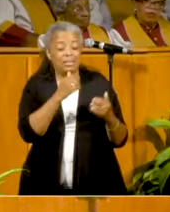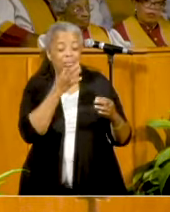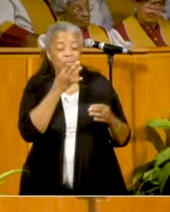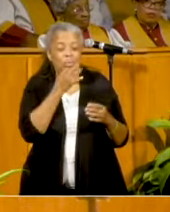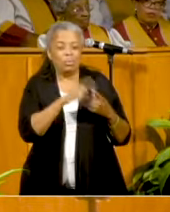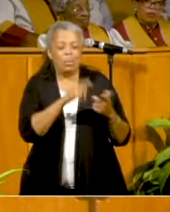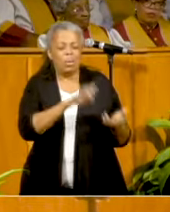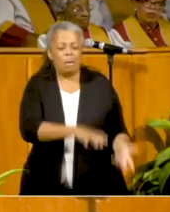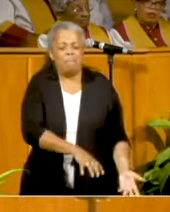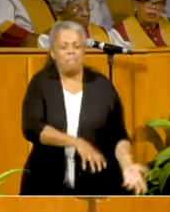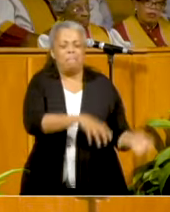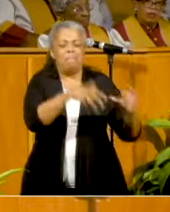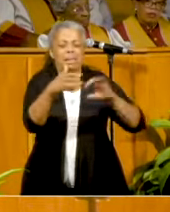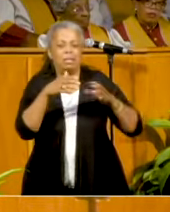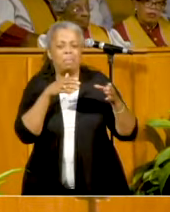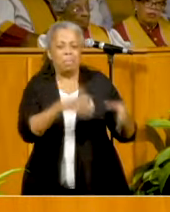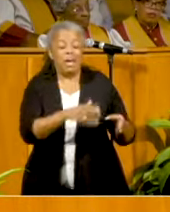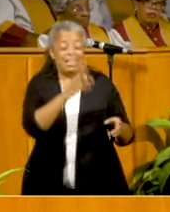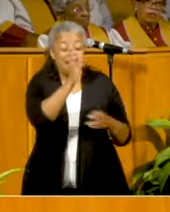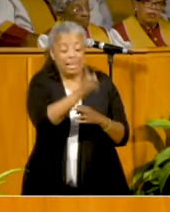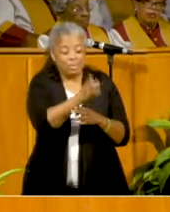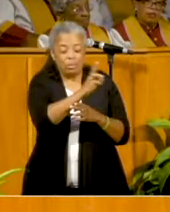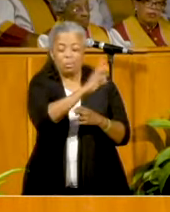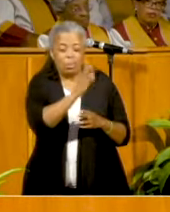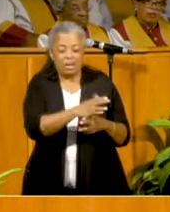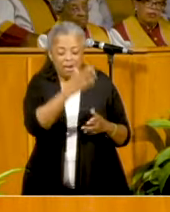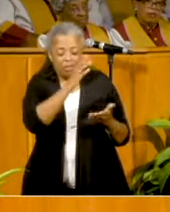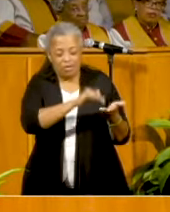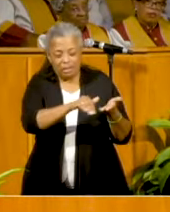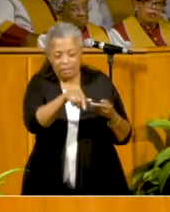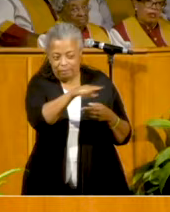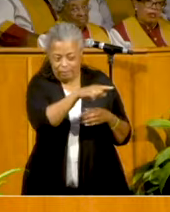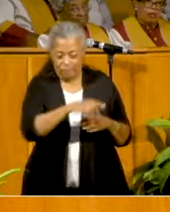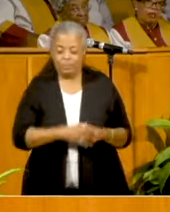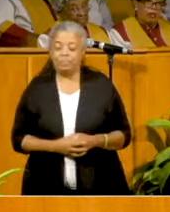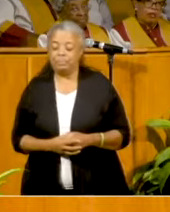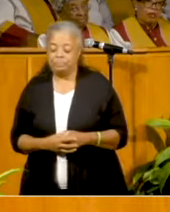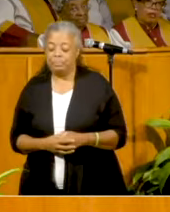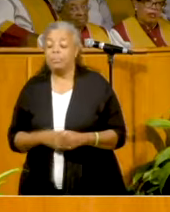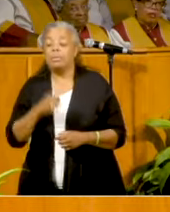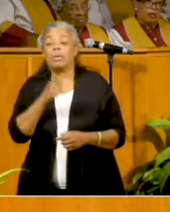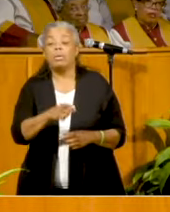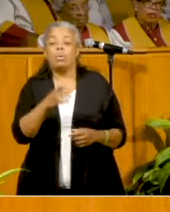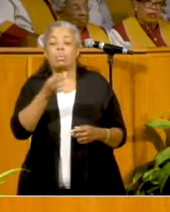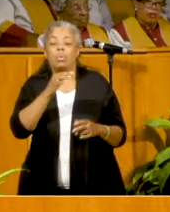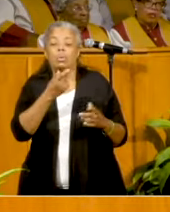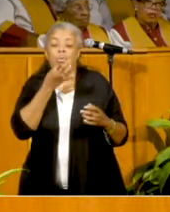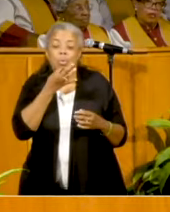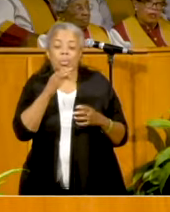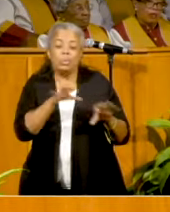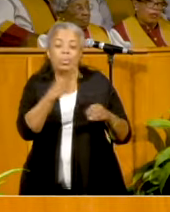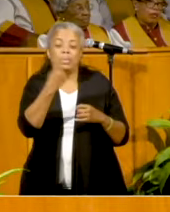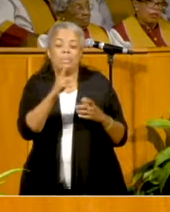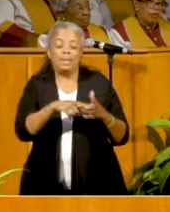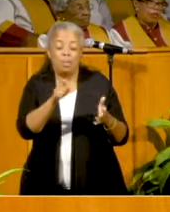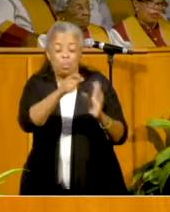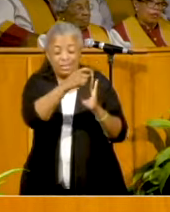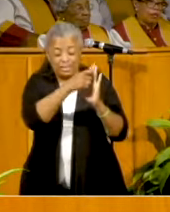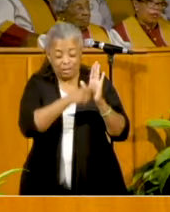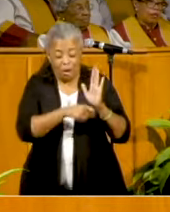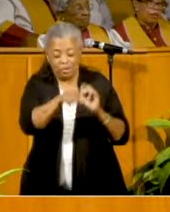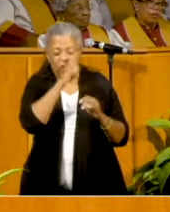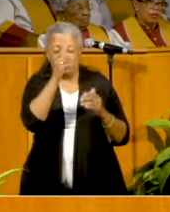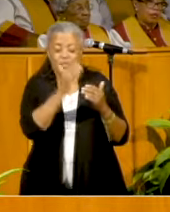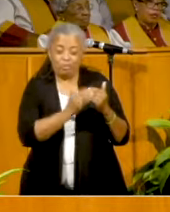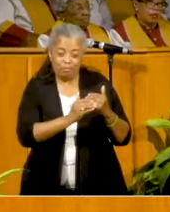to mess up in a way that history will never forgive. You're about to do something that will scar you for